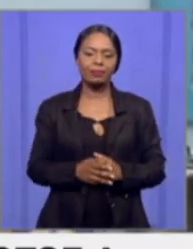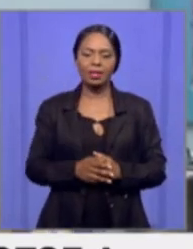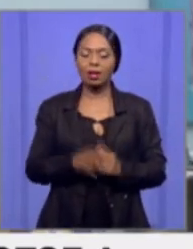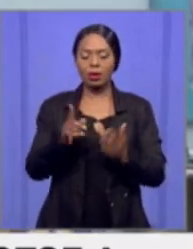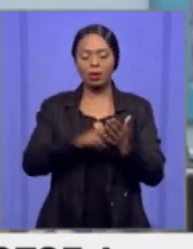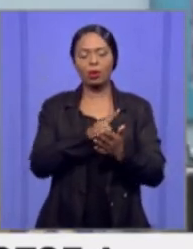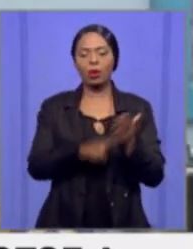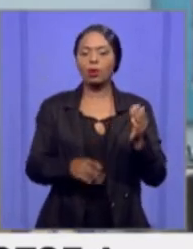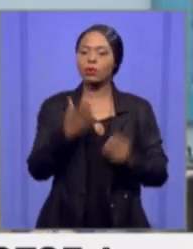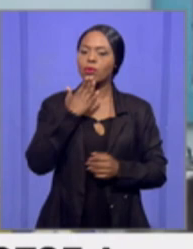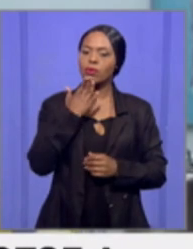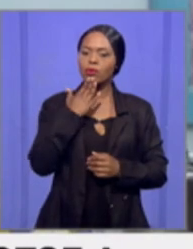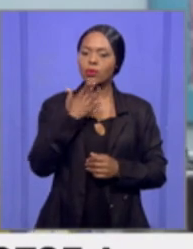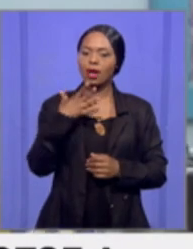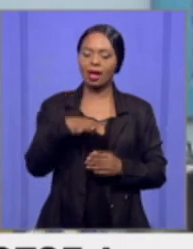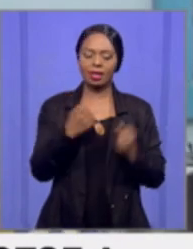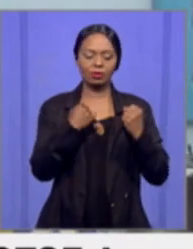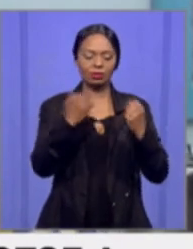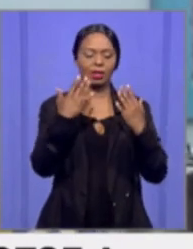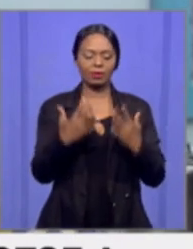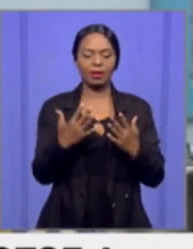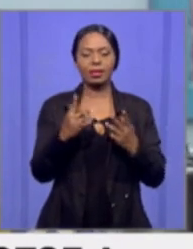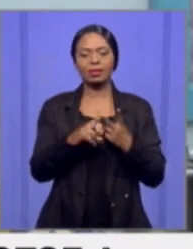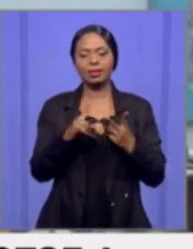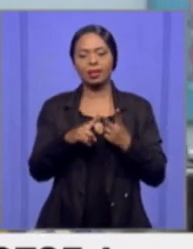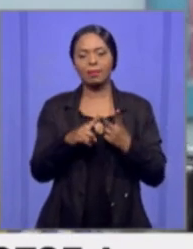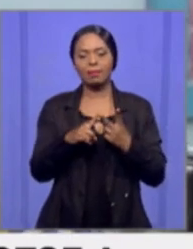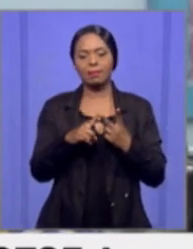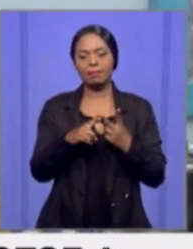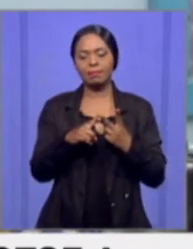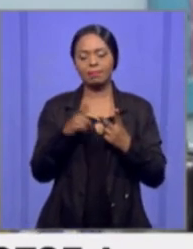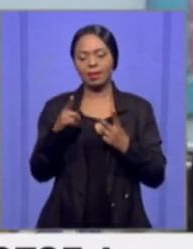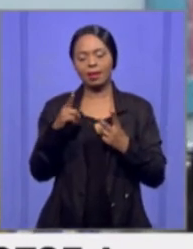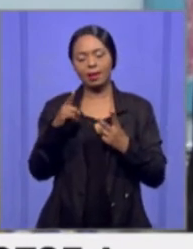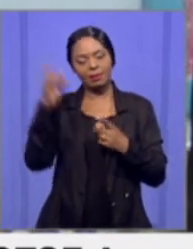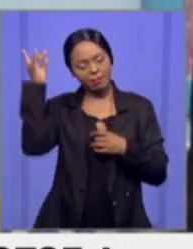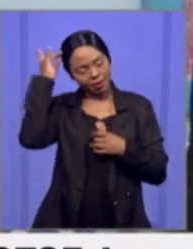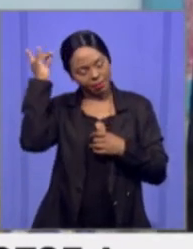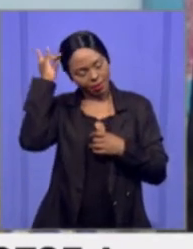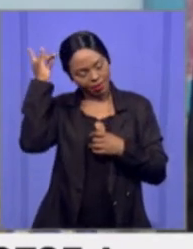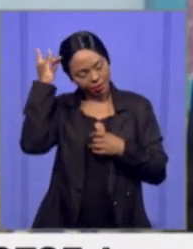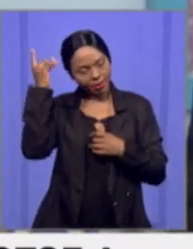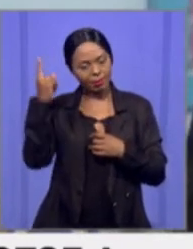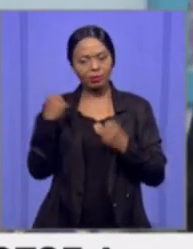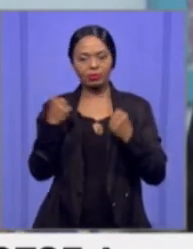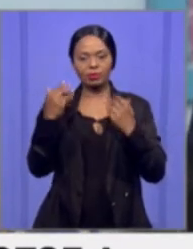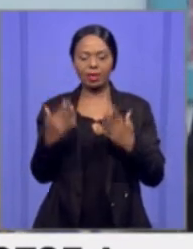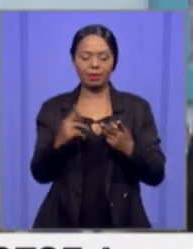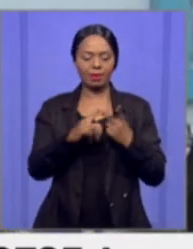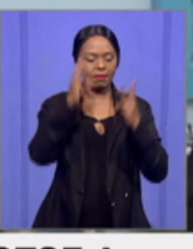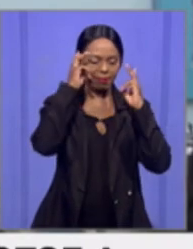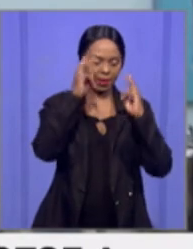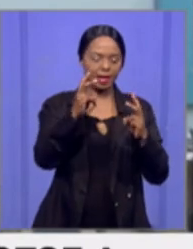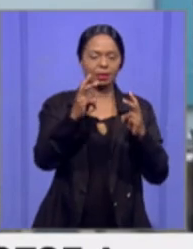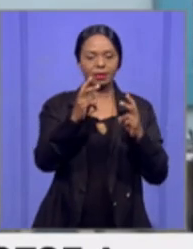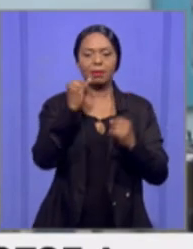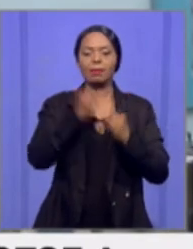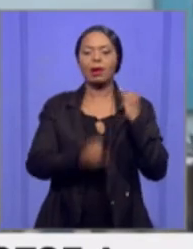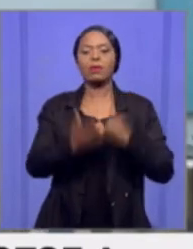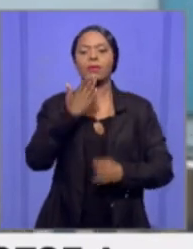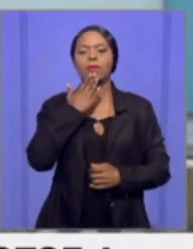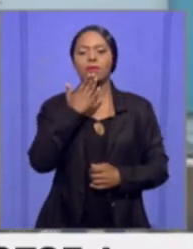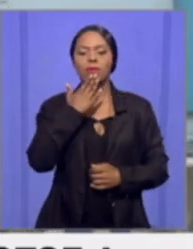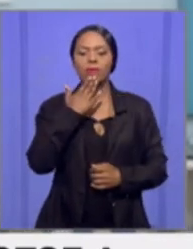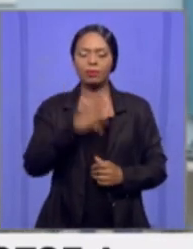wrong between the other driver and, of course, the bus driver. What we now know is that there was a head-on